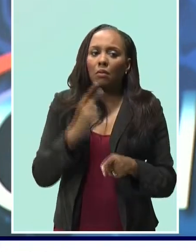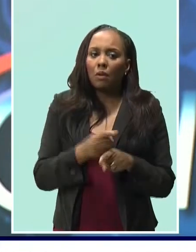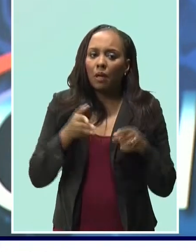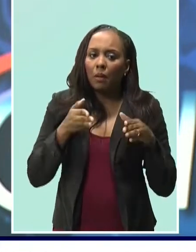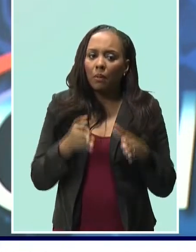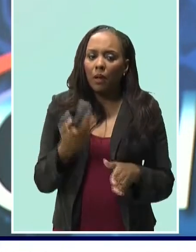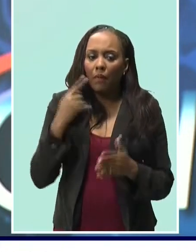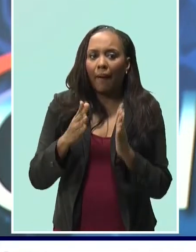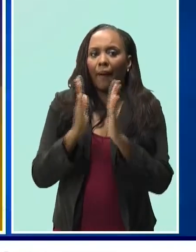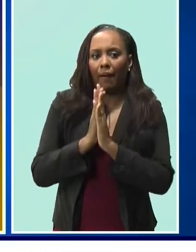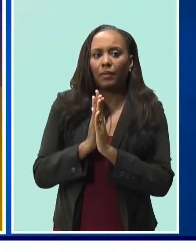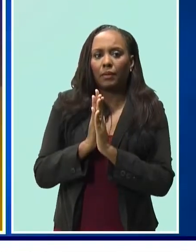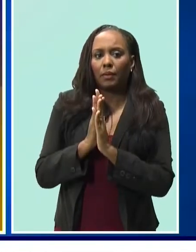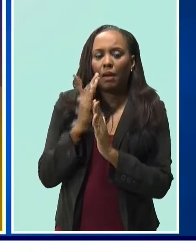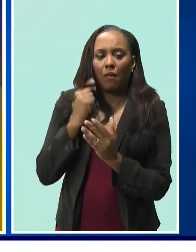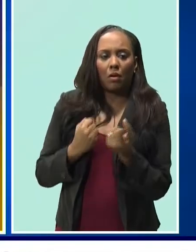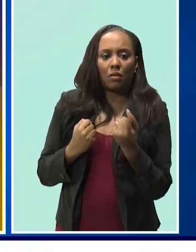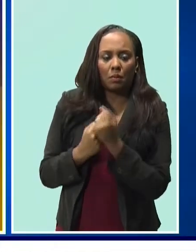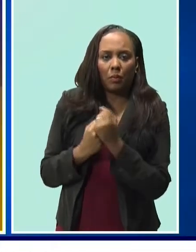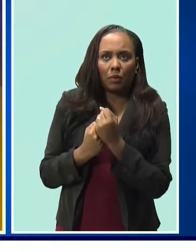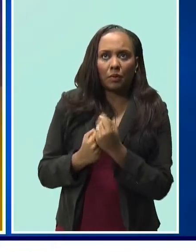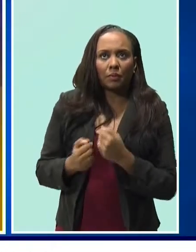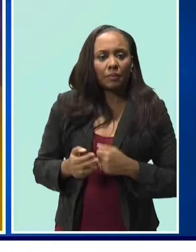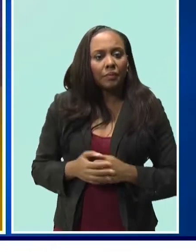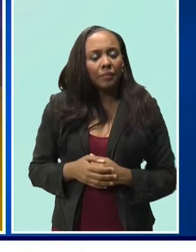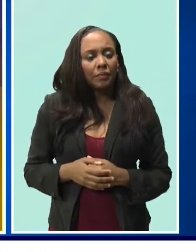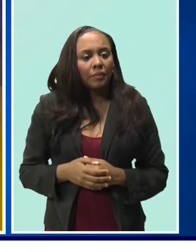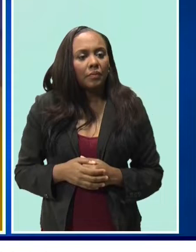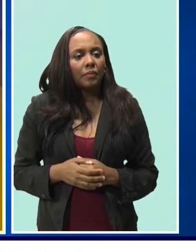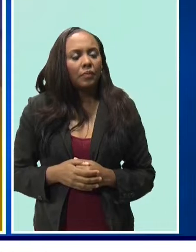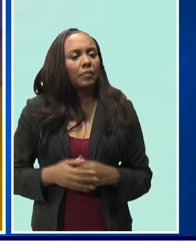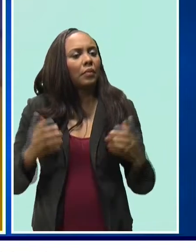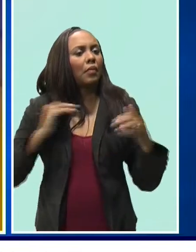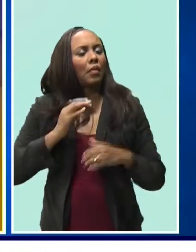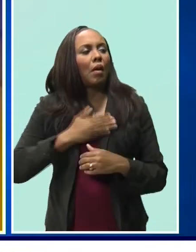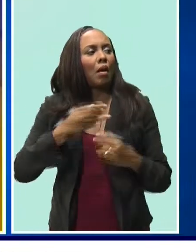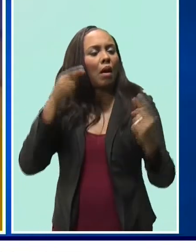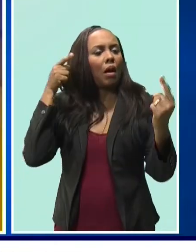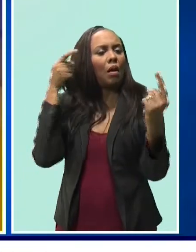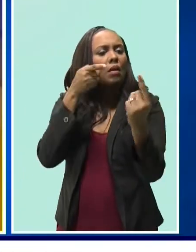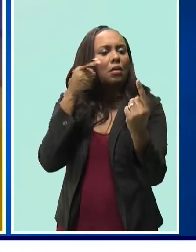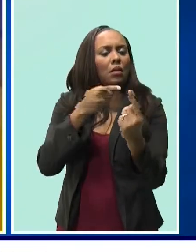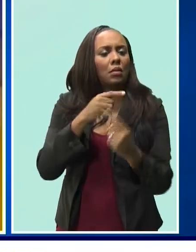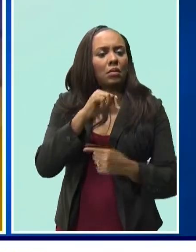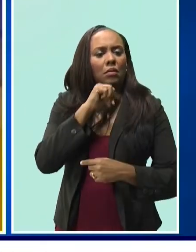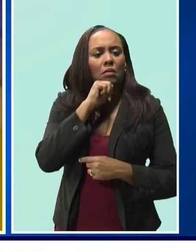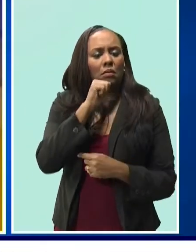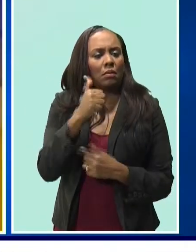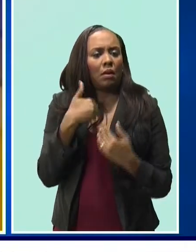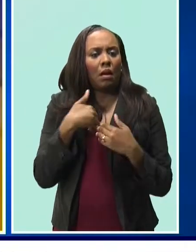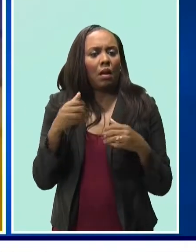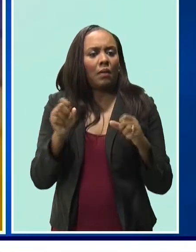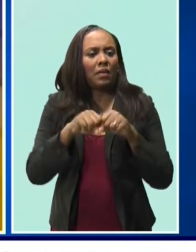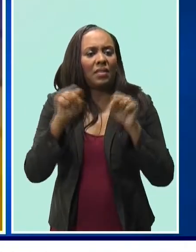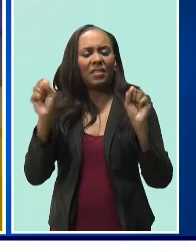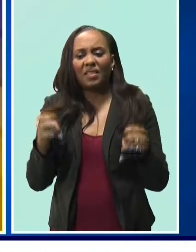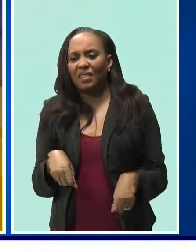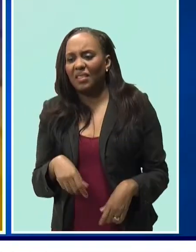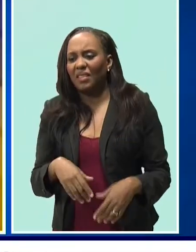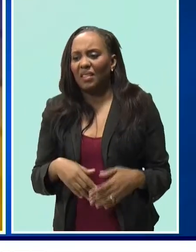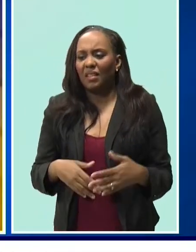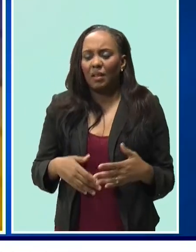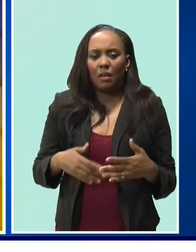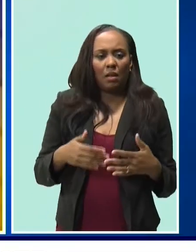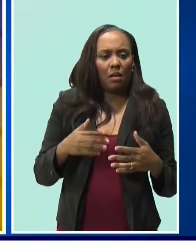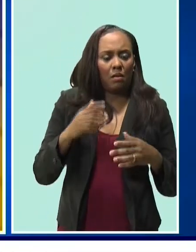it. Beyond immediate relief, the aim should not be to embed a system of charity or